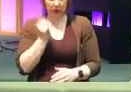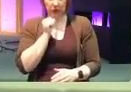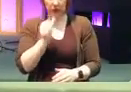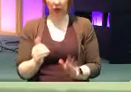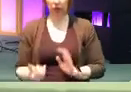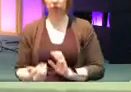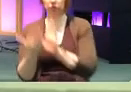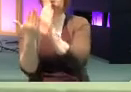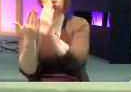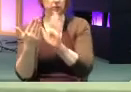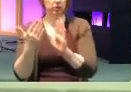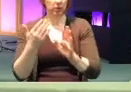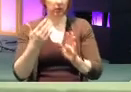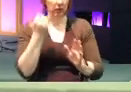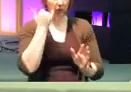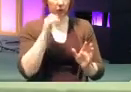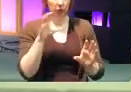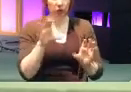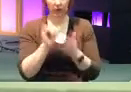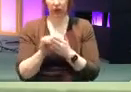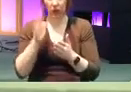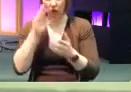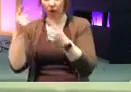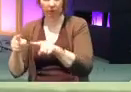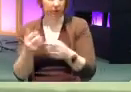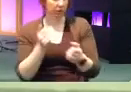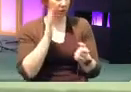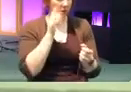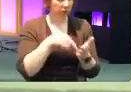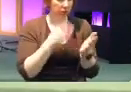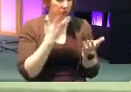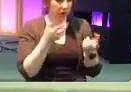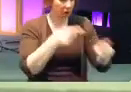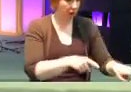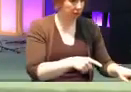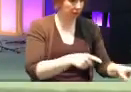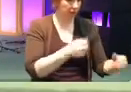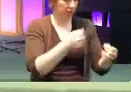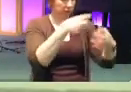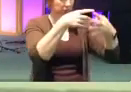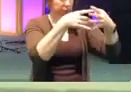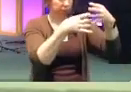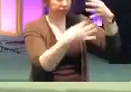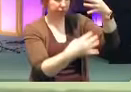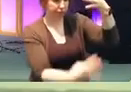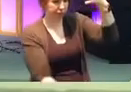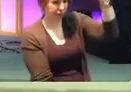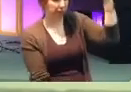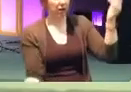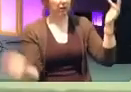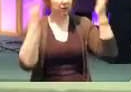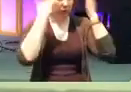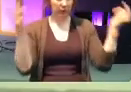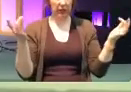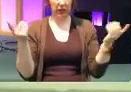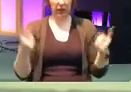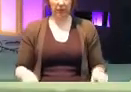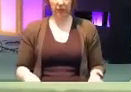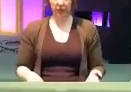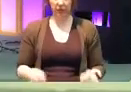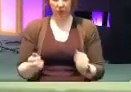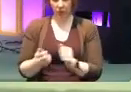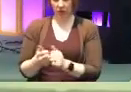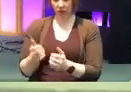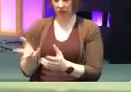that, or this will happen, or this will happen, or this will happen. And so we give a long list of all of the risk that's involved with